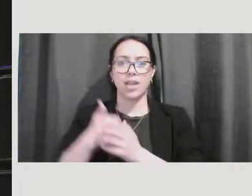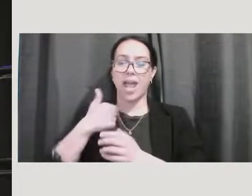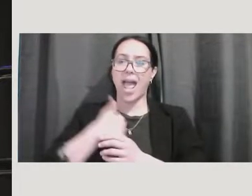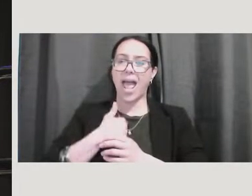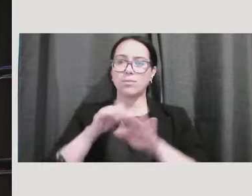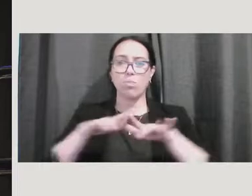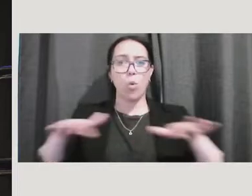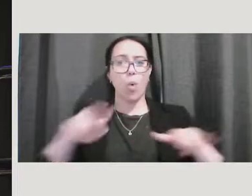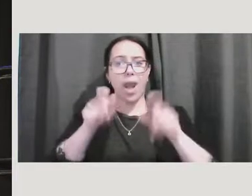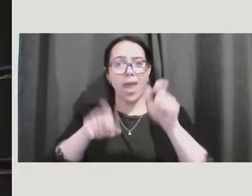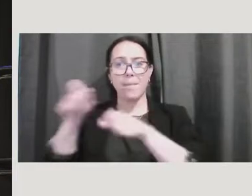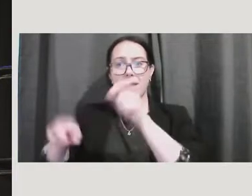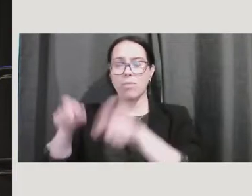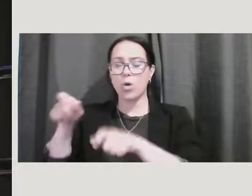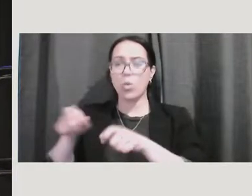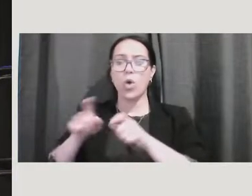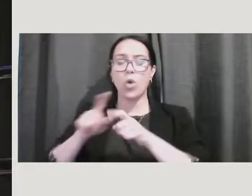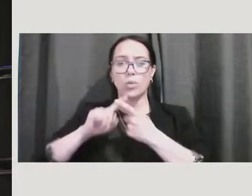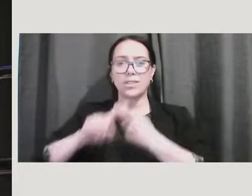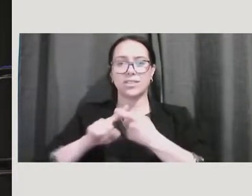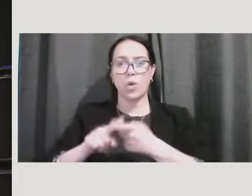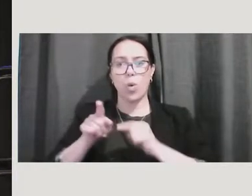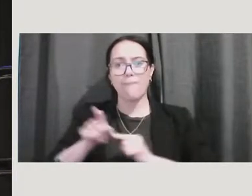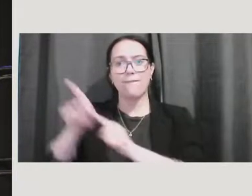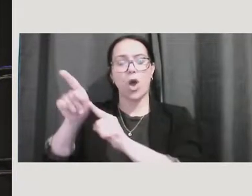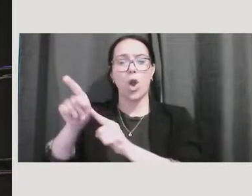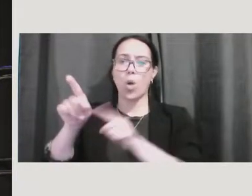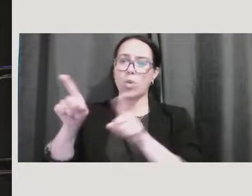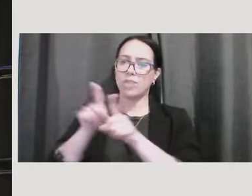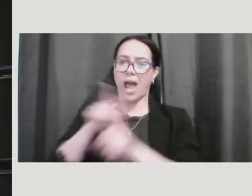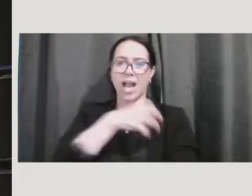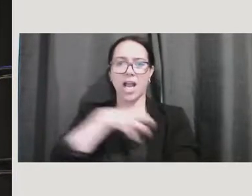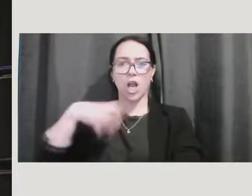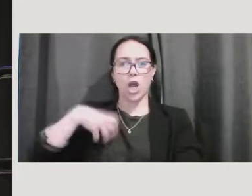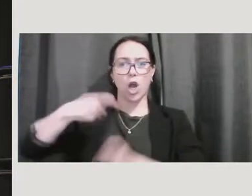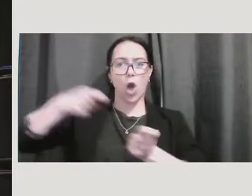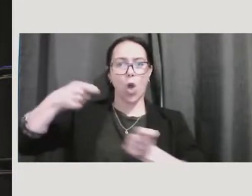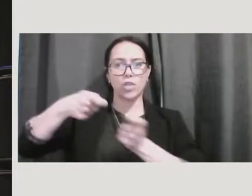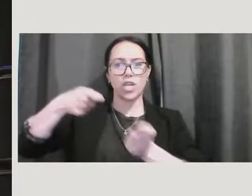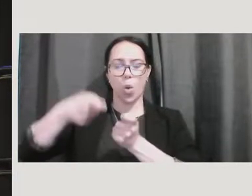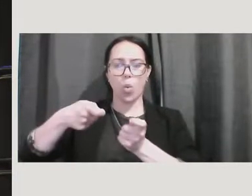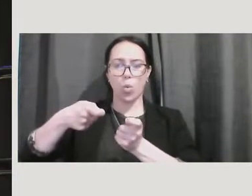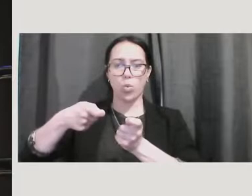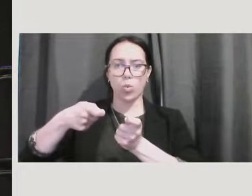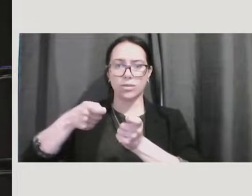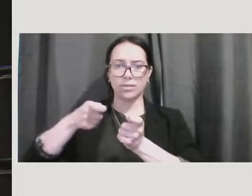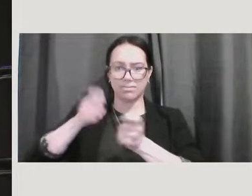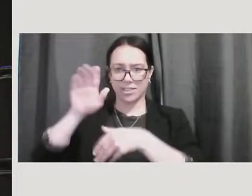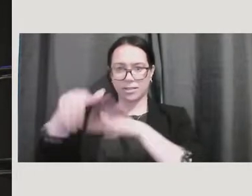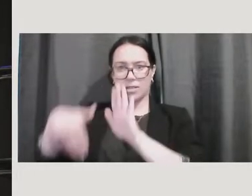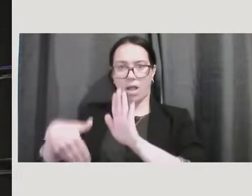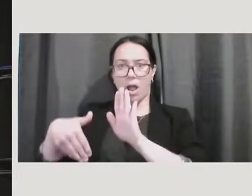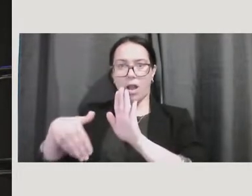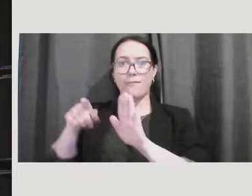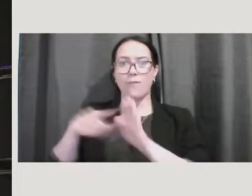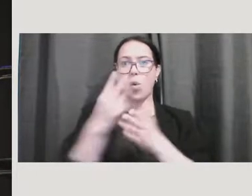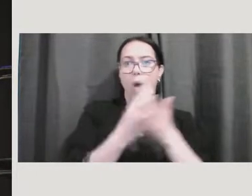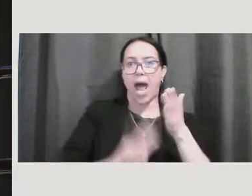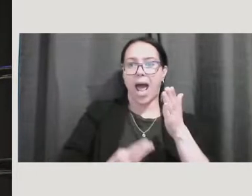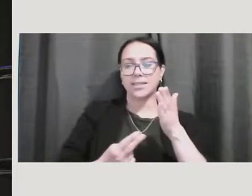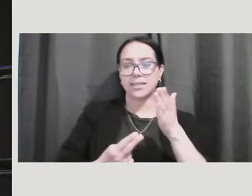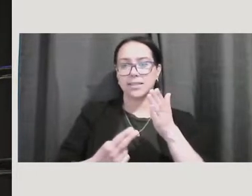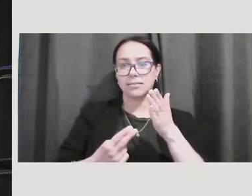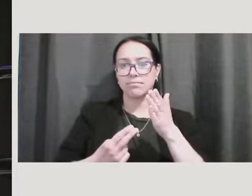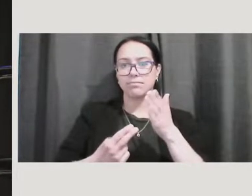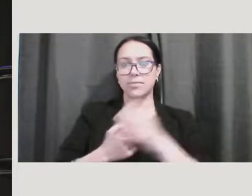still operating in a colonial framework in the Arts and Glam sector for the future we need Visionary Moana thinkers